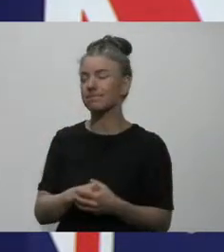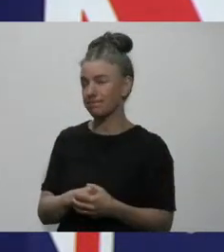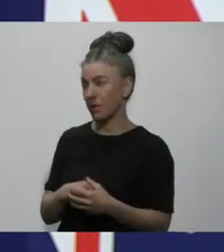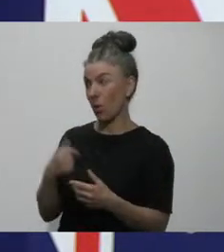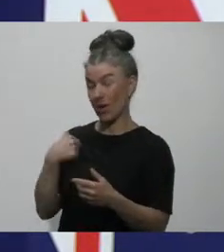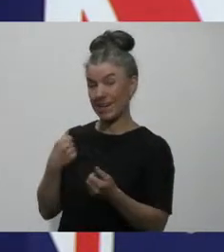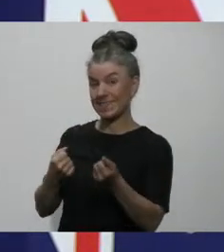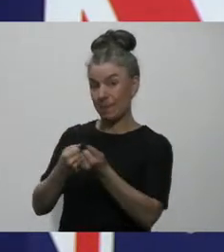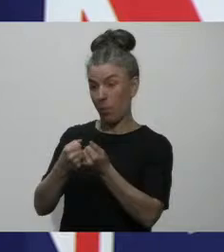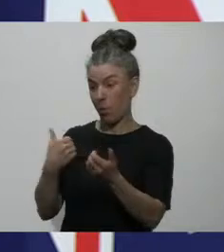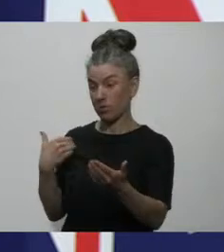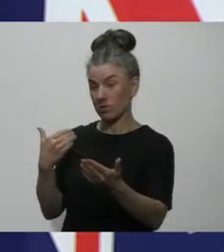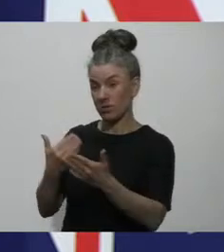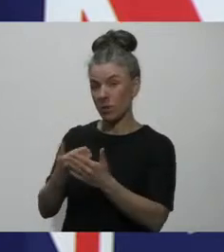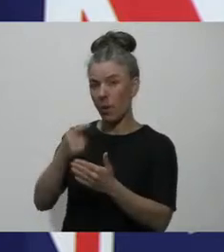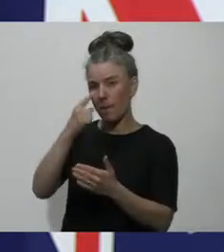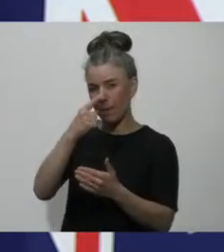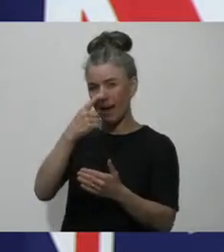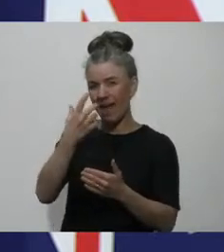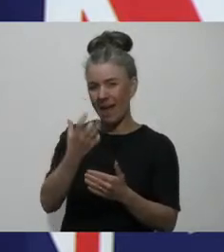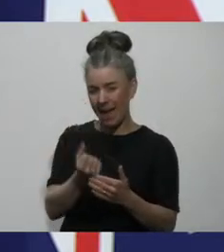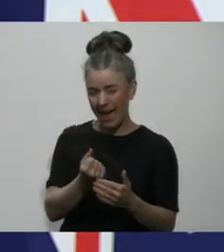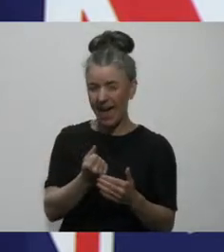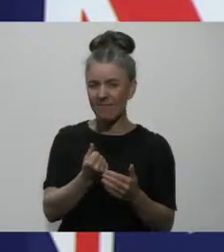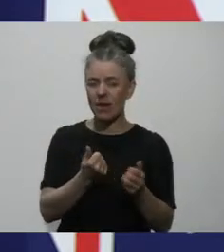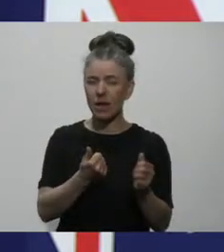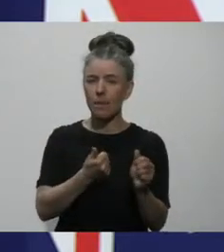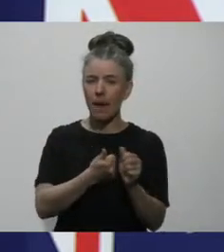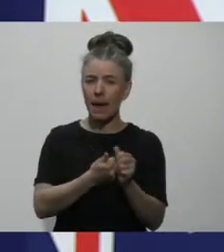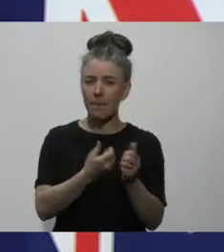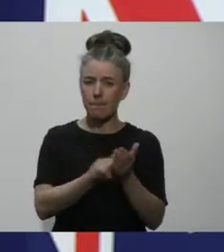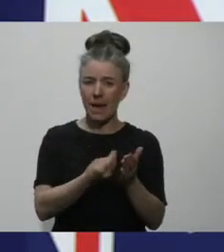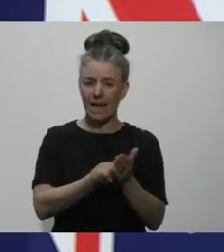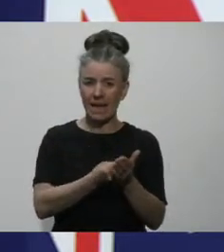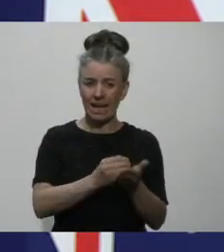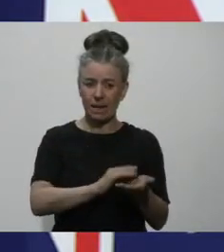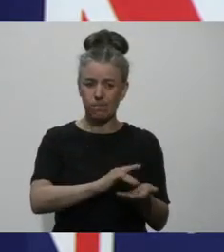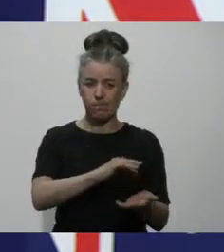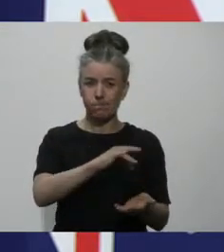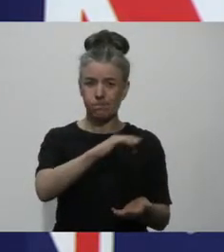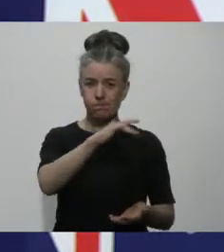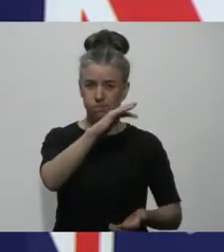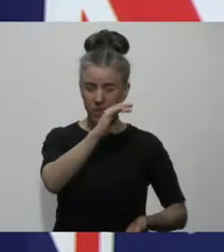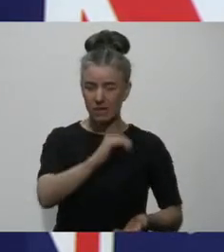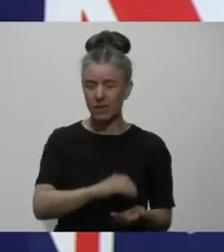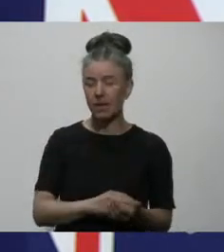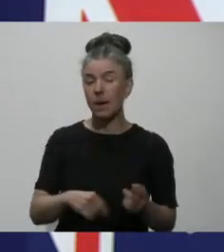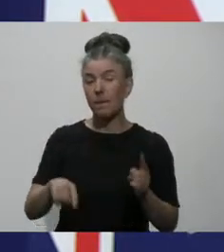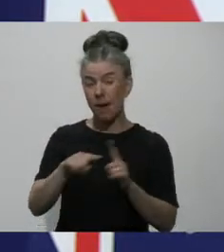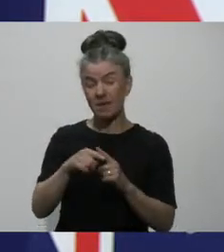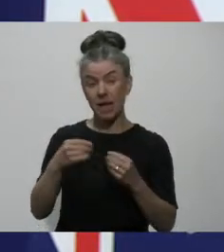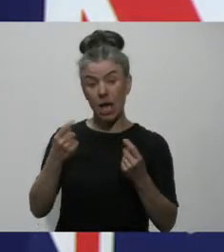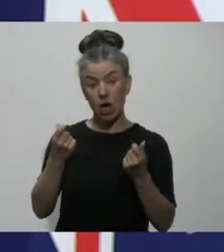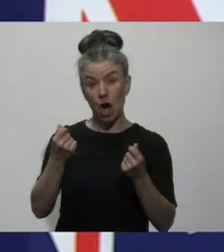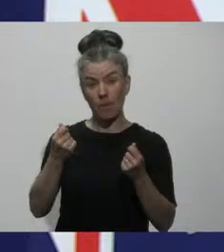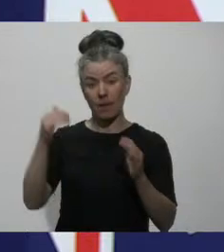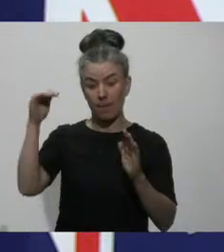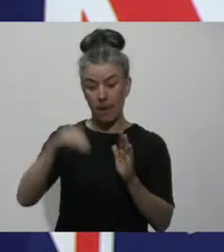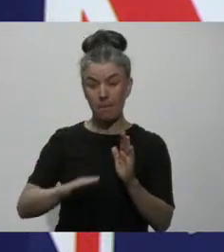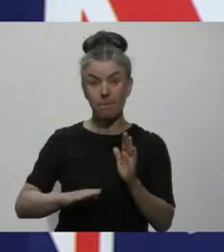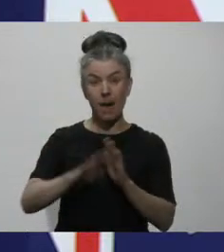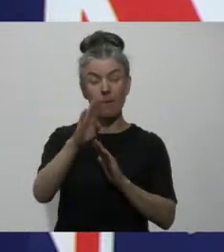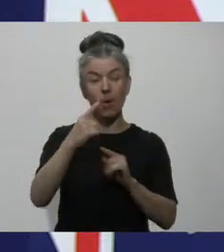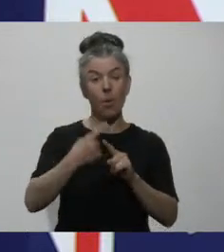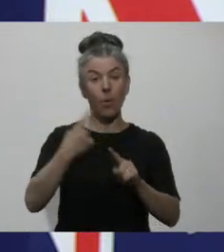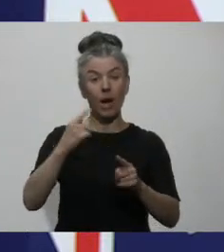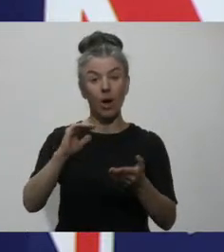so people have built up a certain reservoir. Also, I think the fact that we did come back quicker, that actually